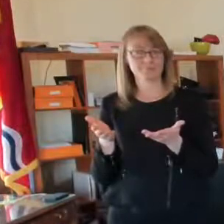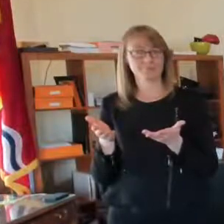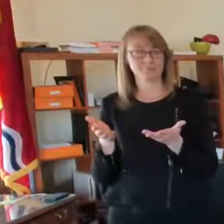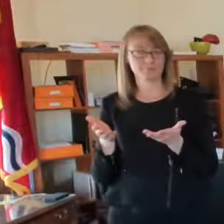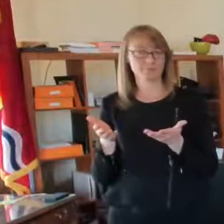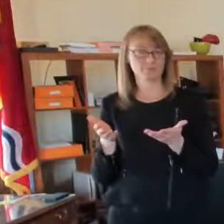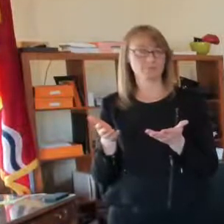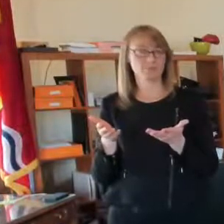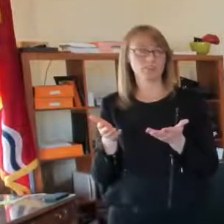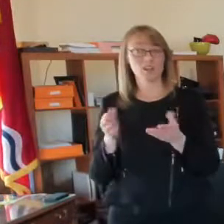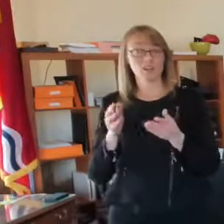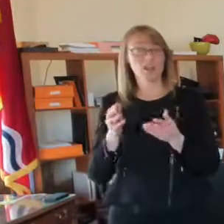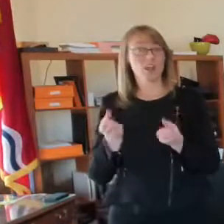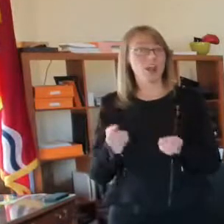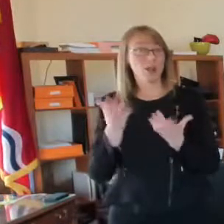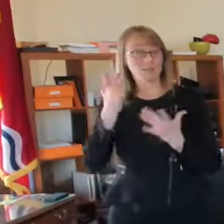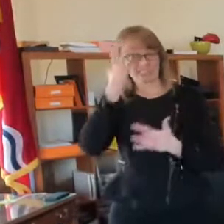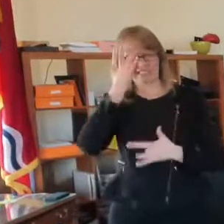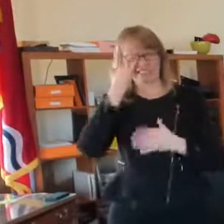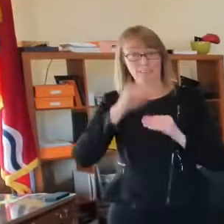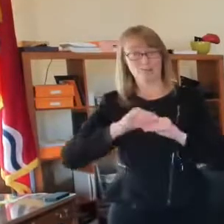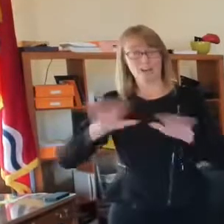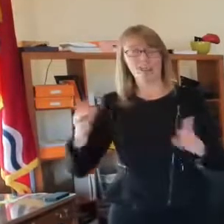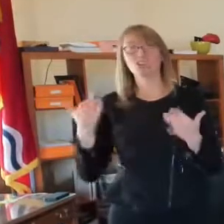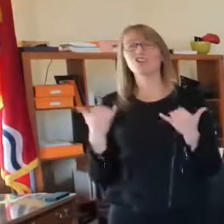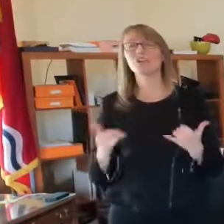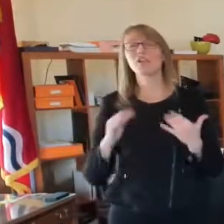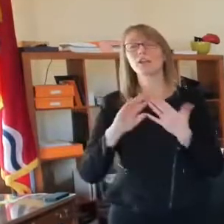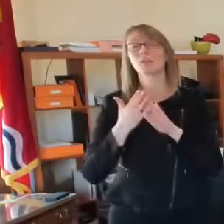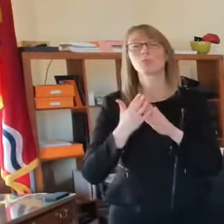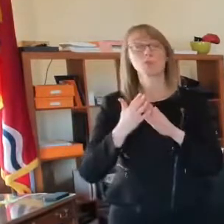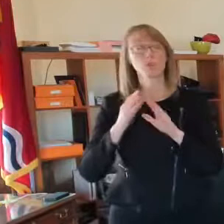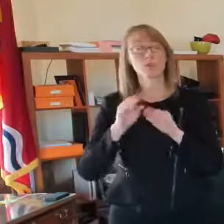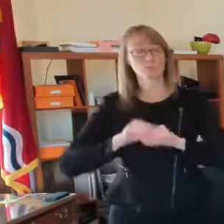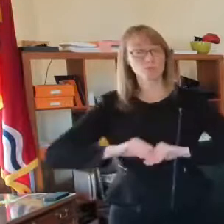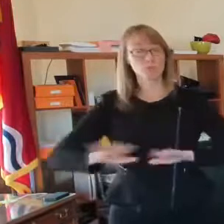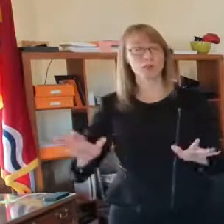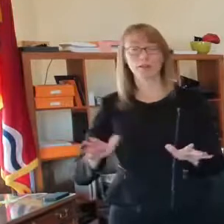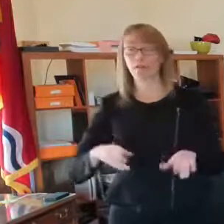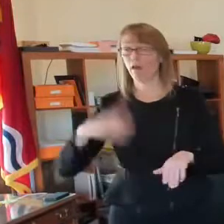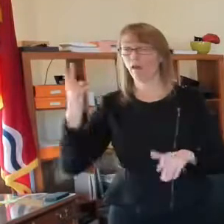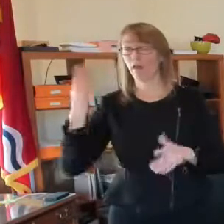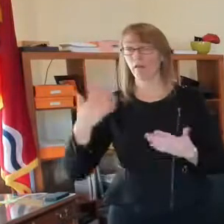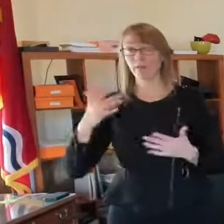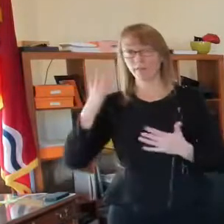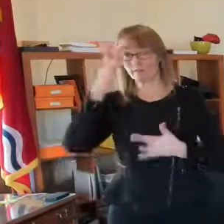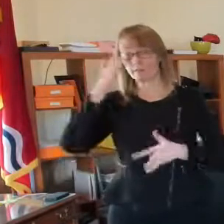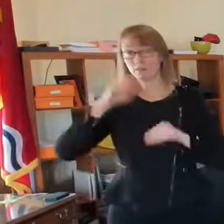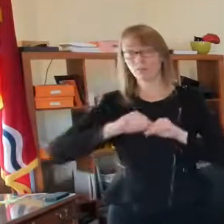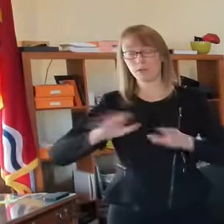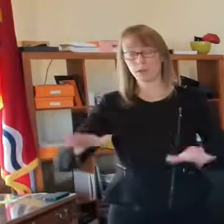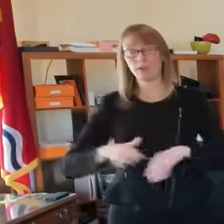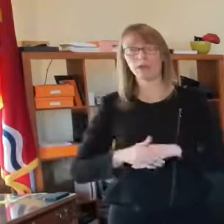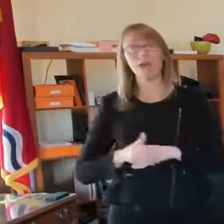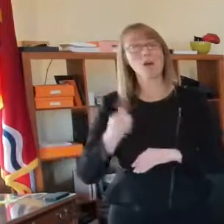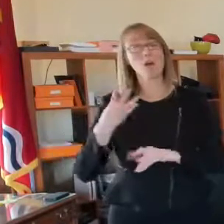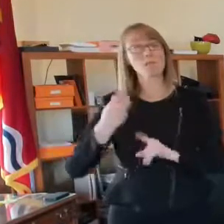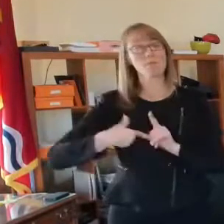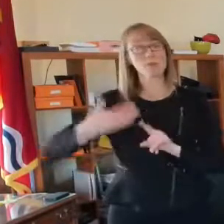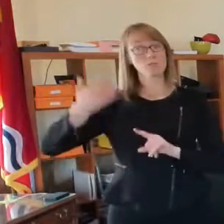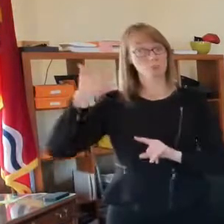spread. We set some metrics couple of months ago that